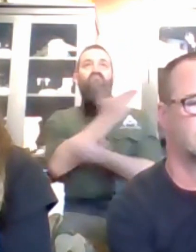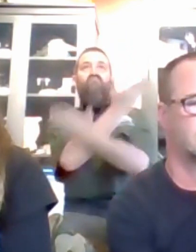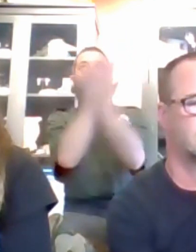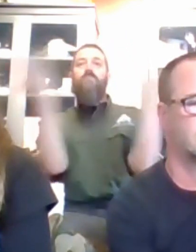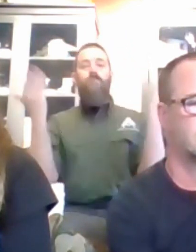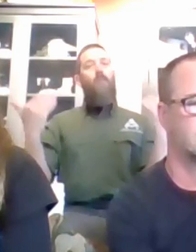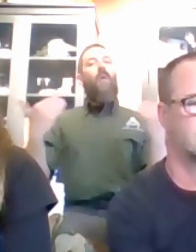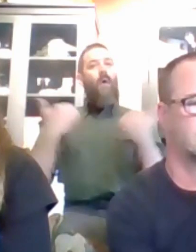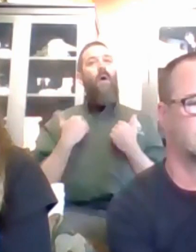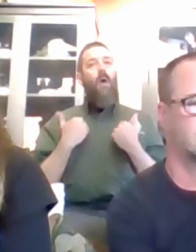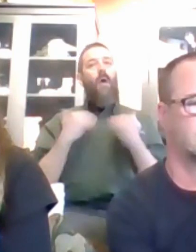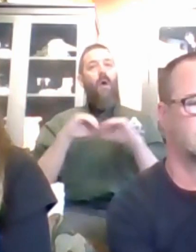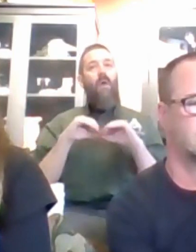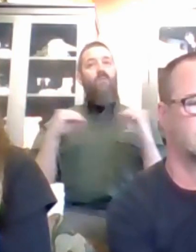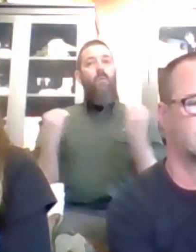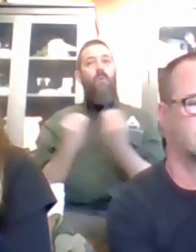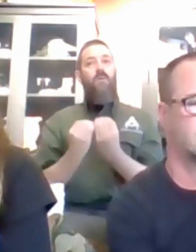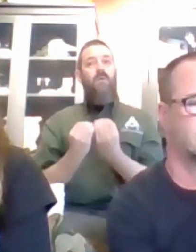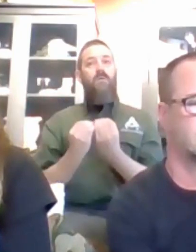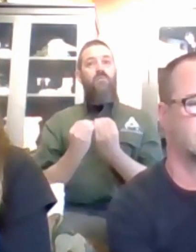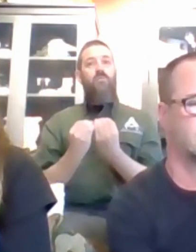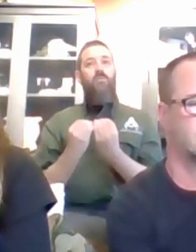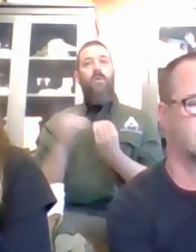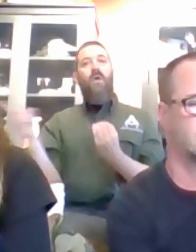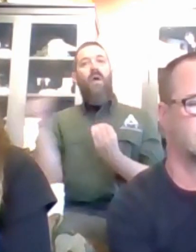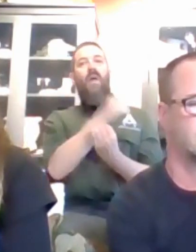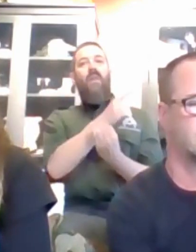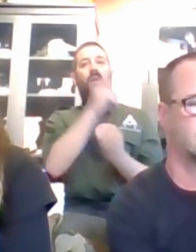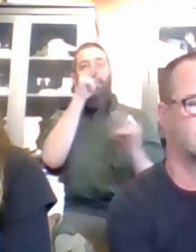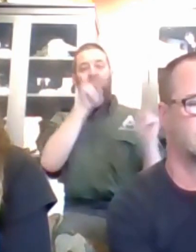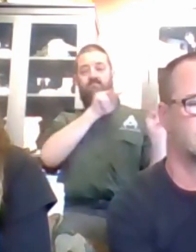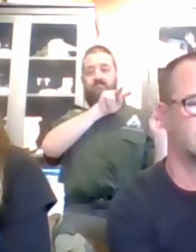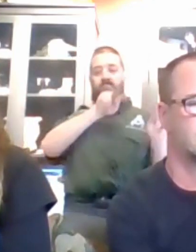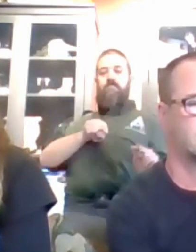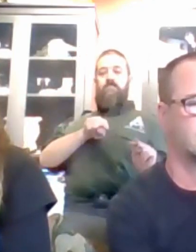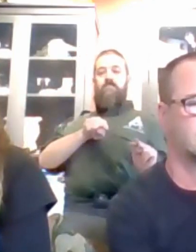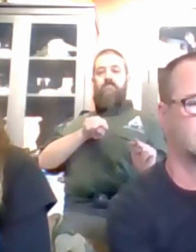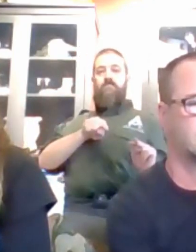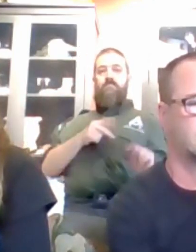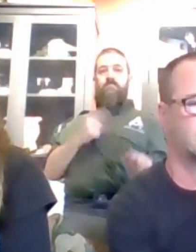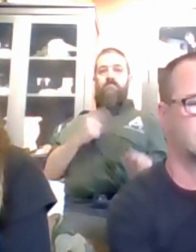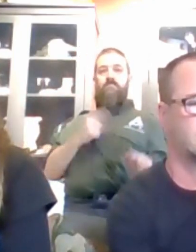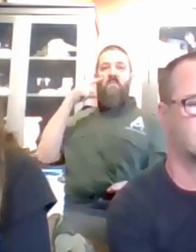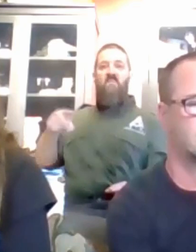there are organizations out there who are, they question,